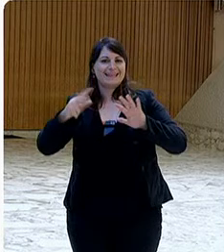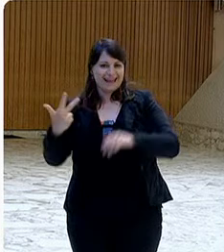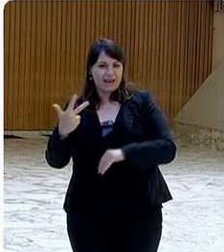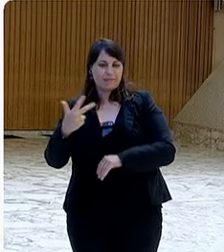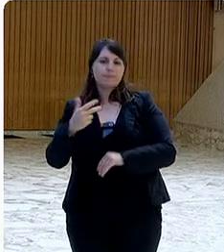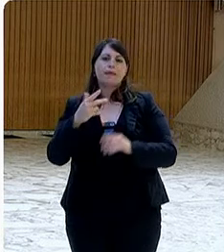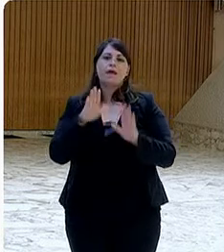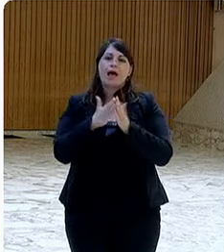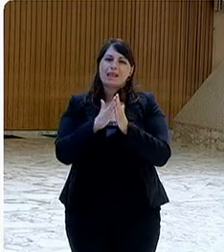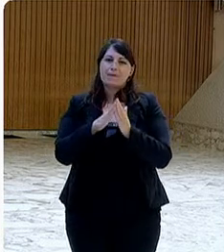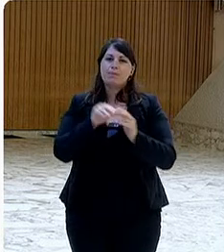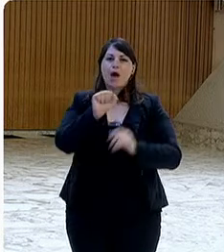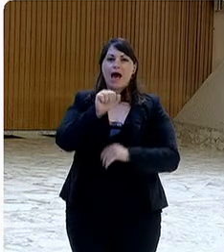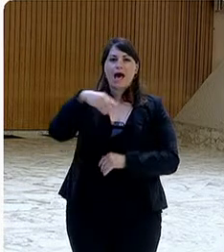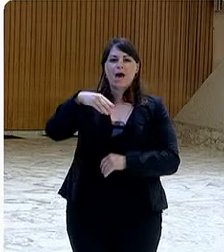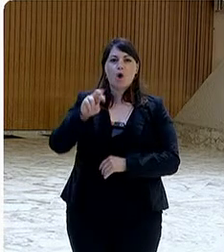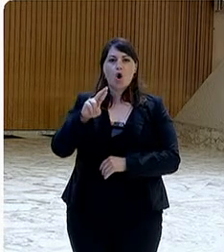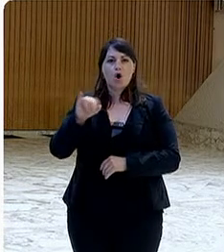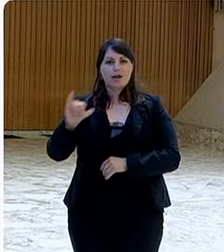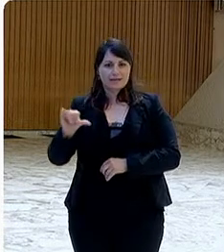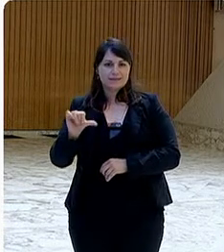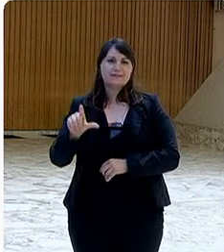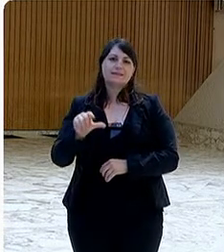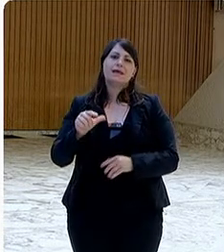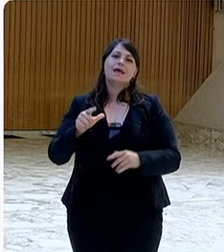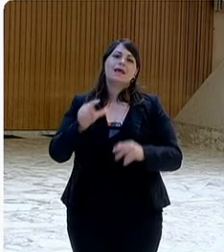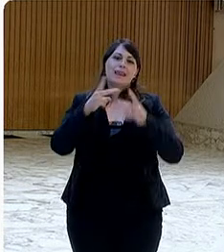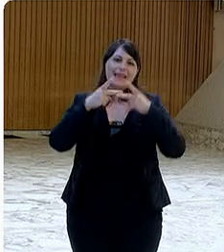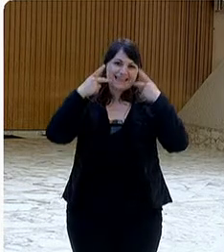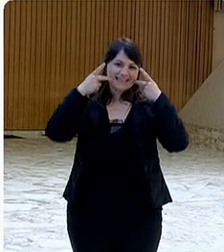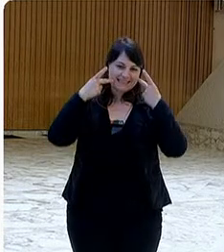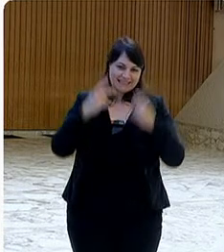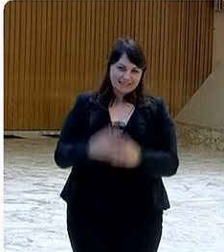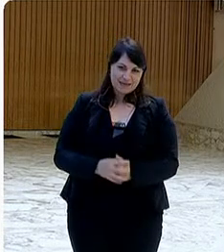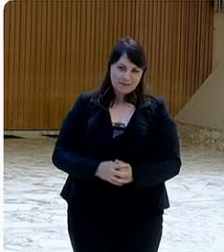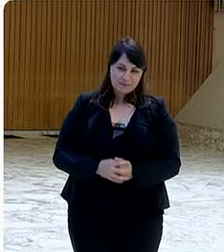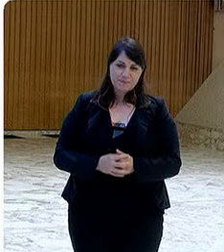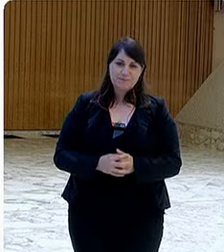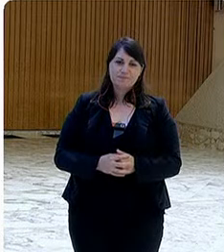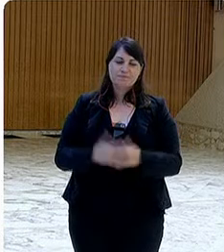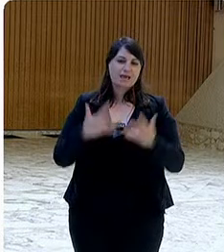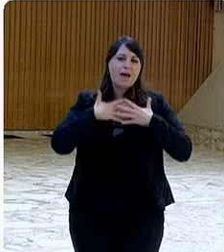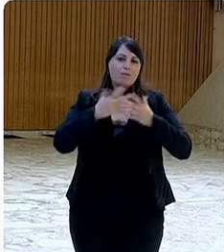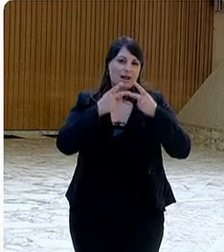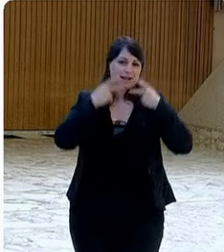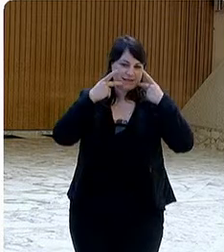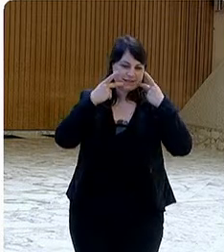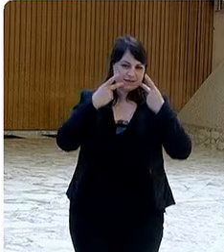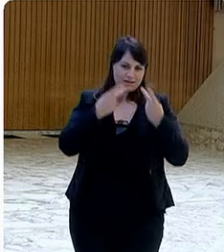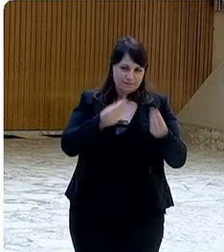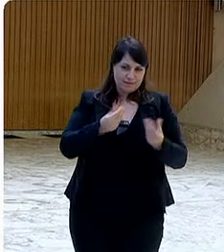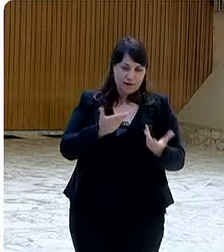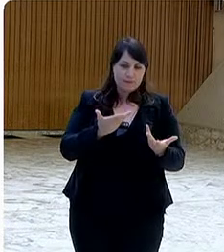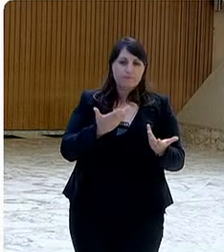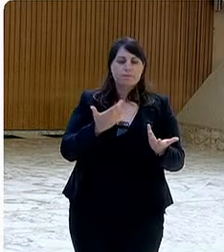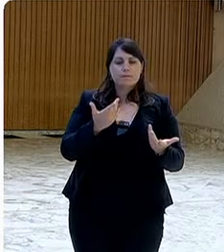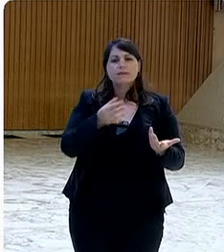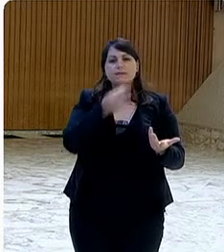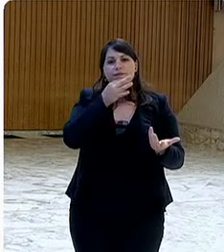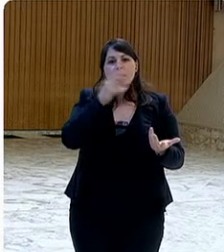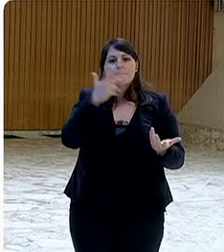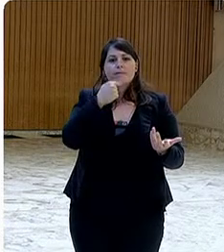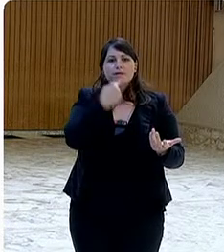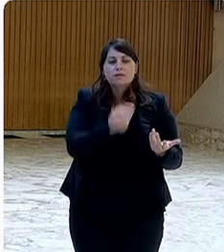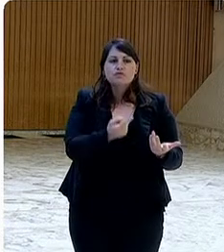us that our elders are a living part of our community. The phrase reminds me of a phrase from the Akan tribe